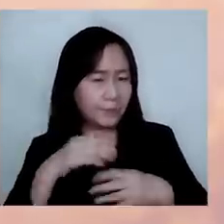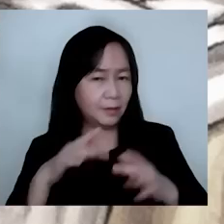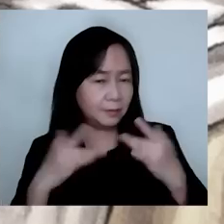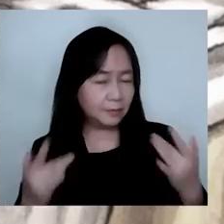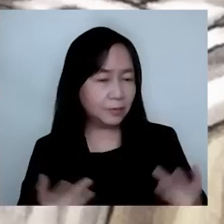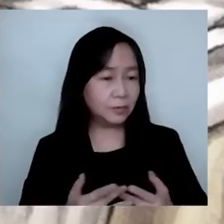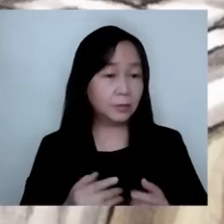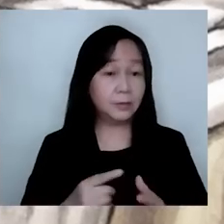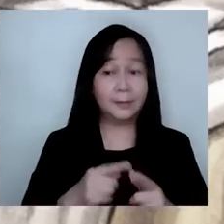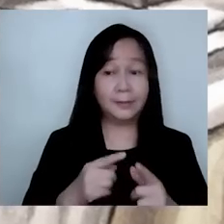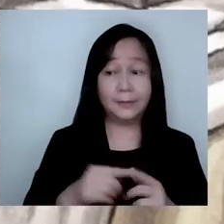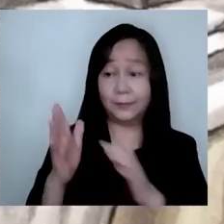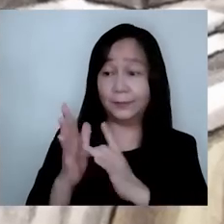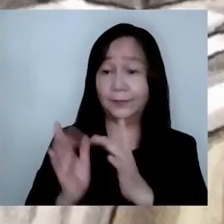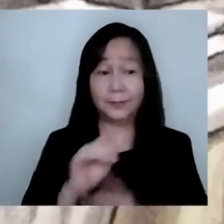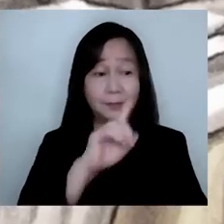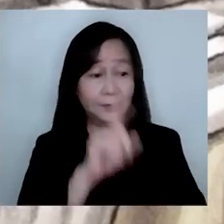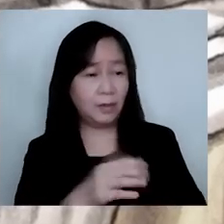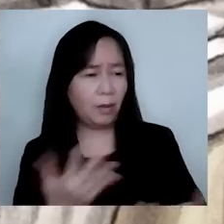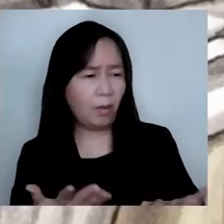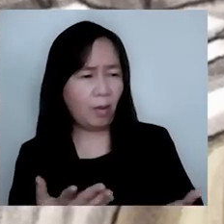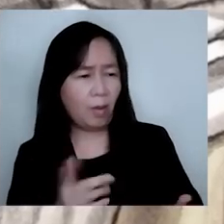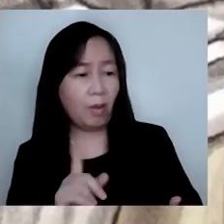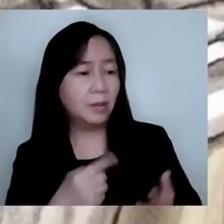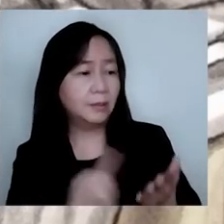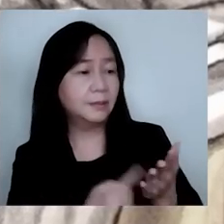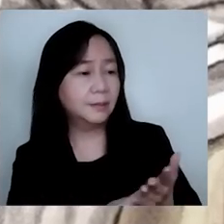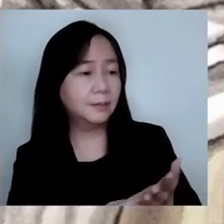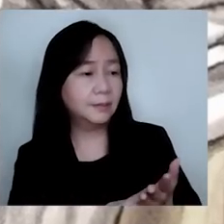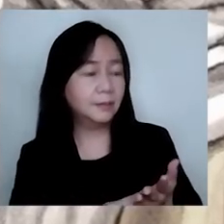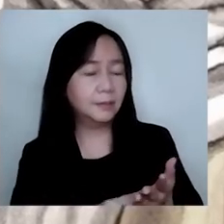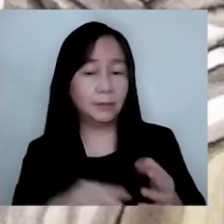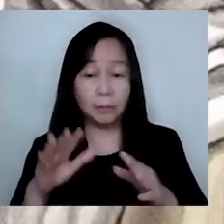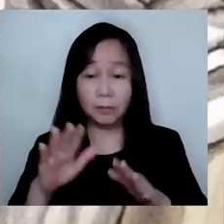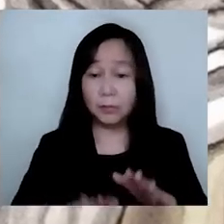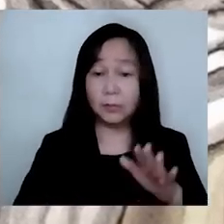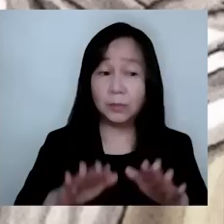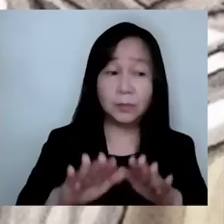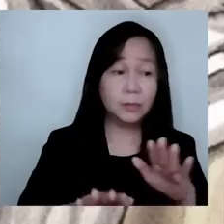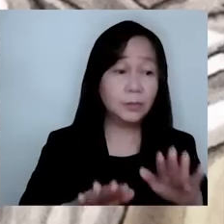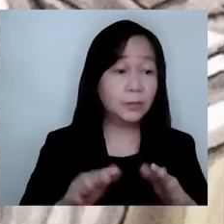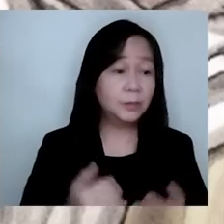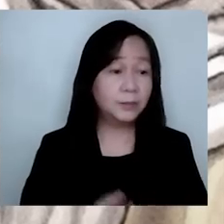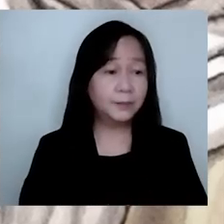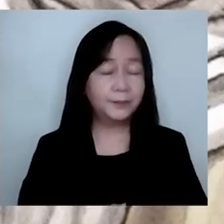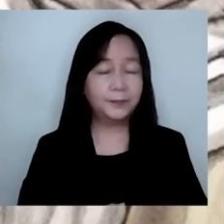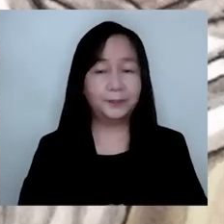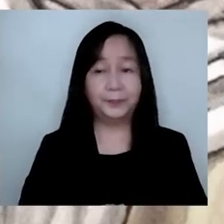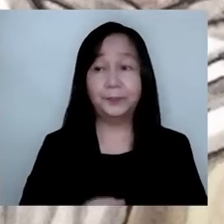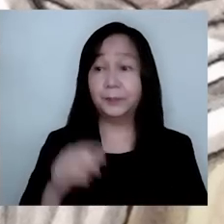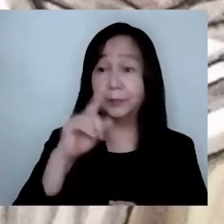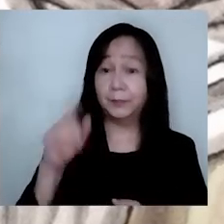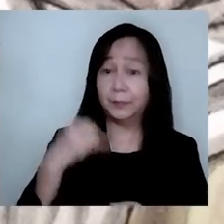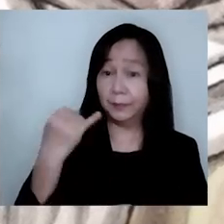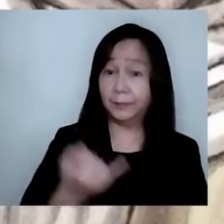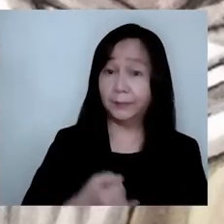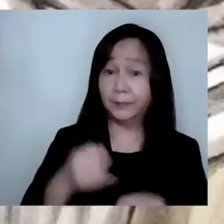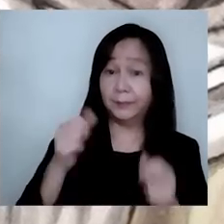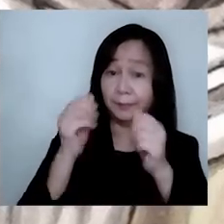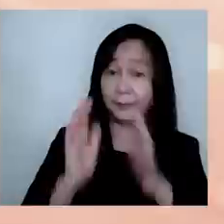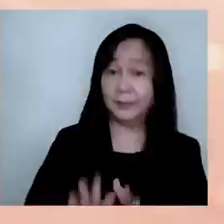he asked them what are you discussing as you walk along the question invited them to enter their